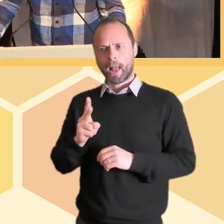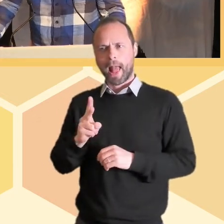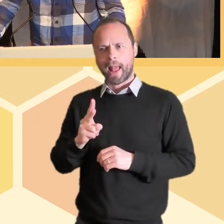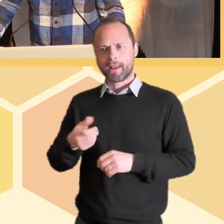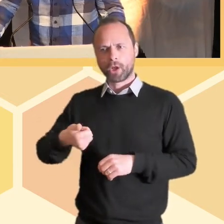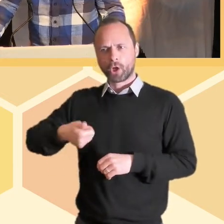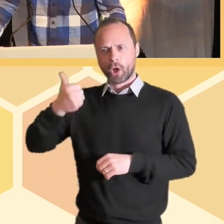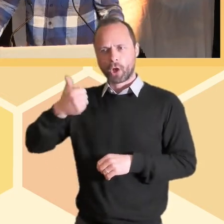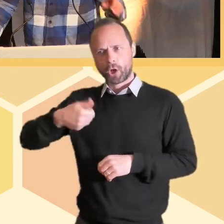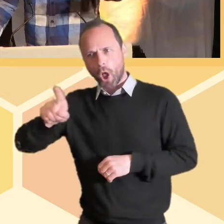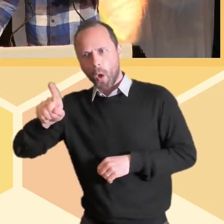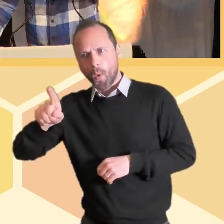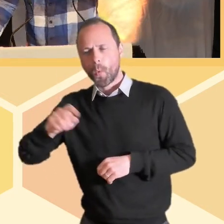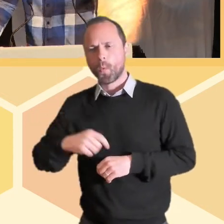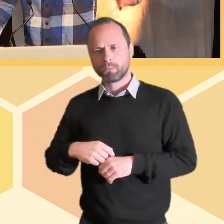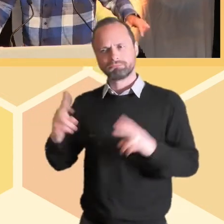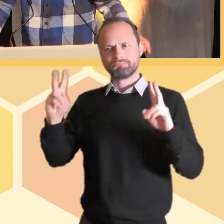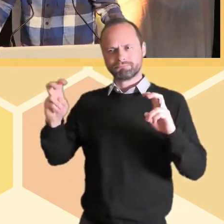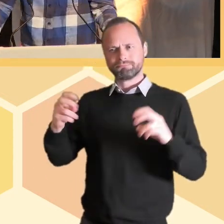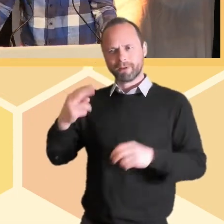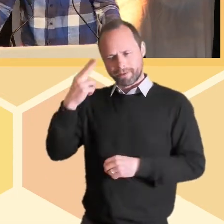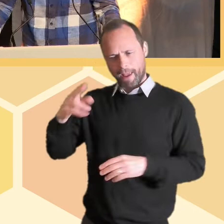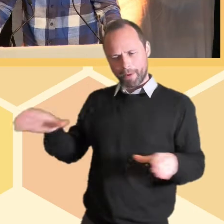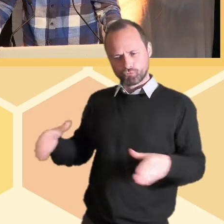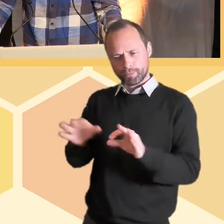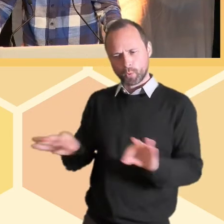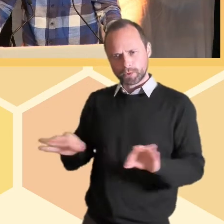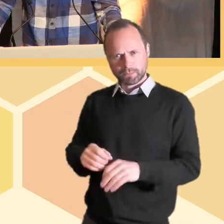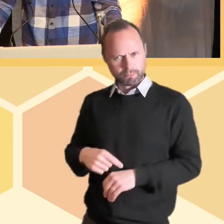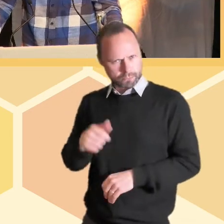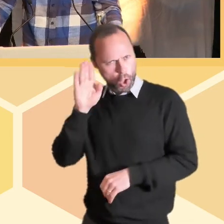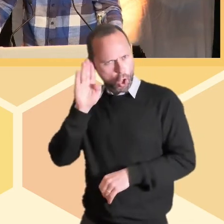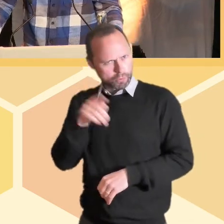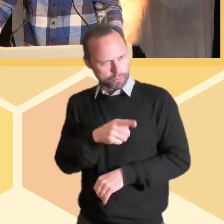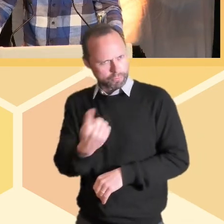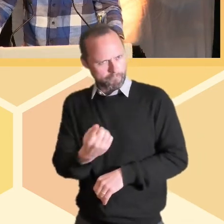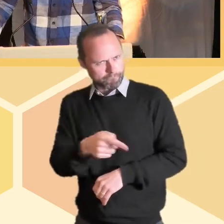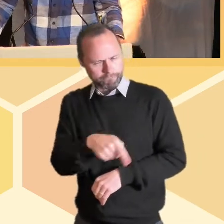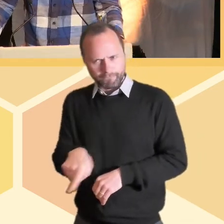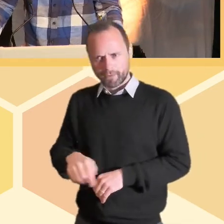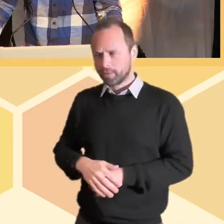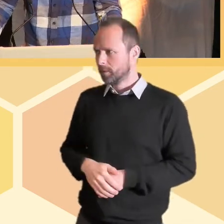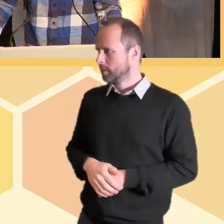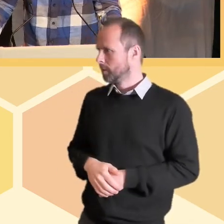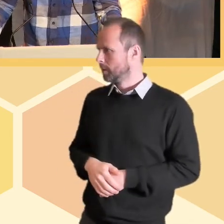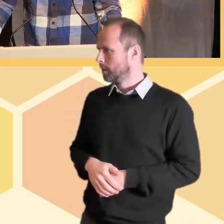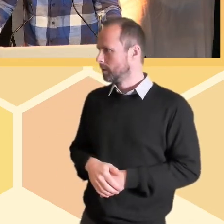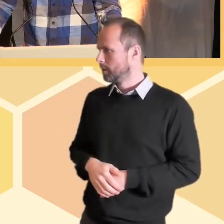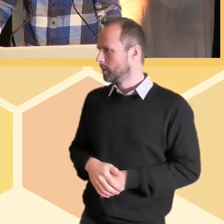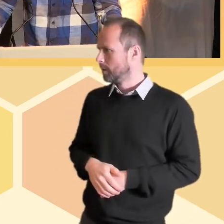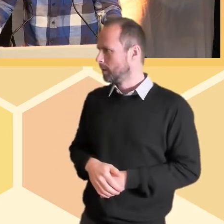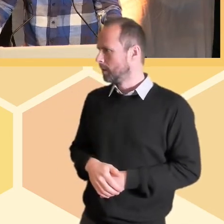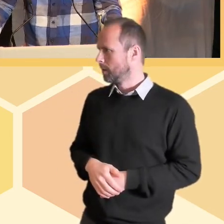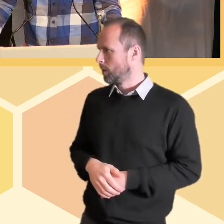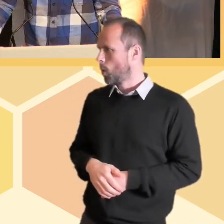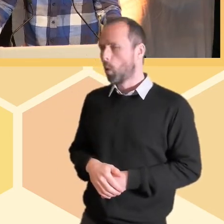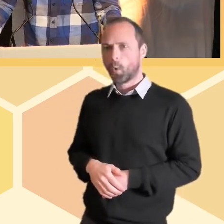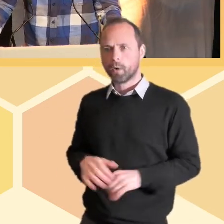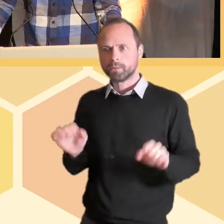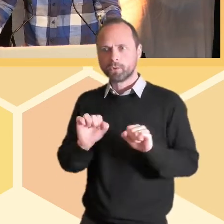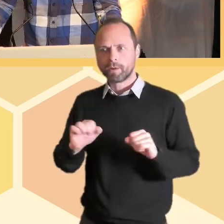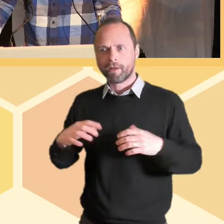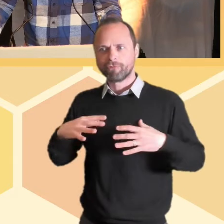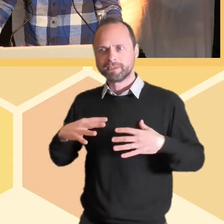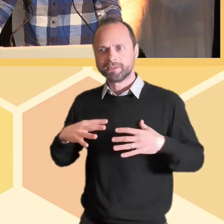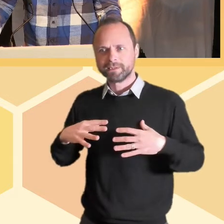Go? Yes, there's a few of us out there. Hold on. You were ready. The guys at the